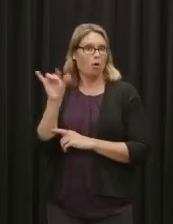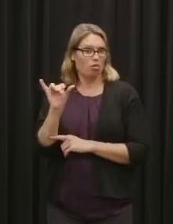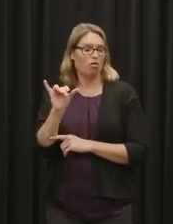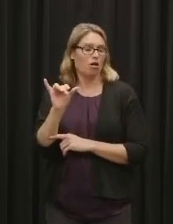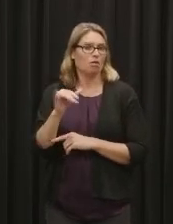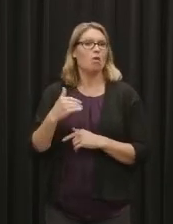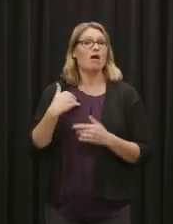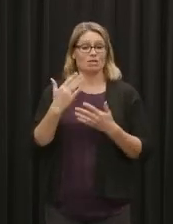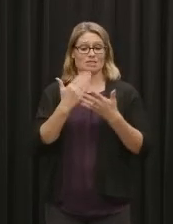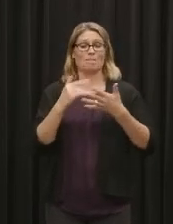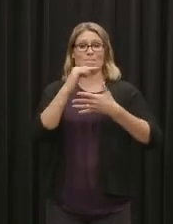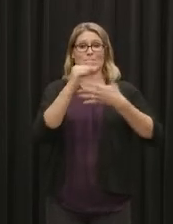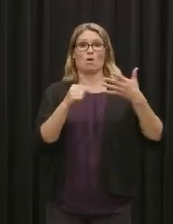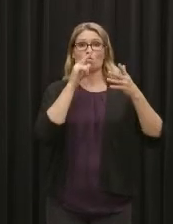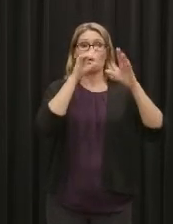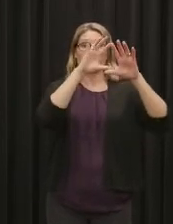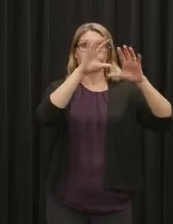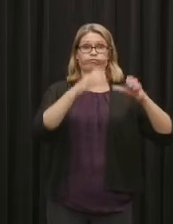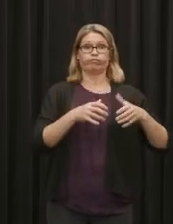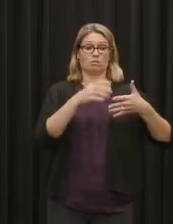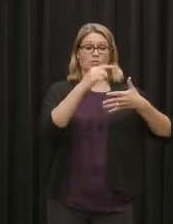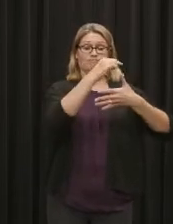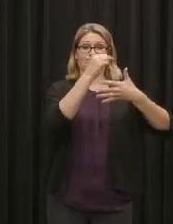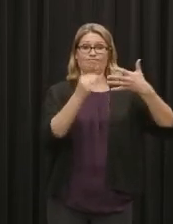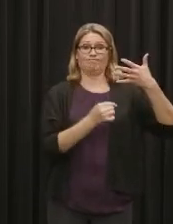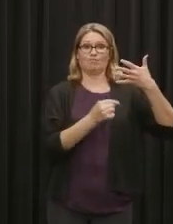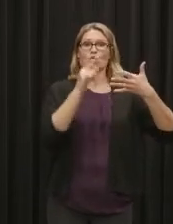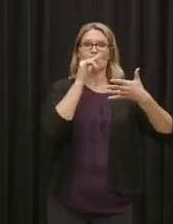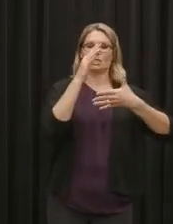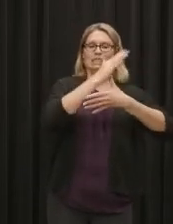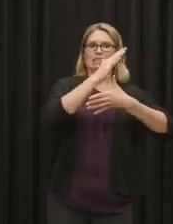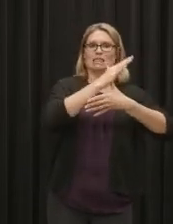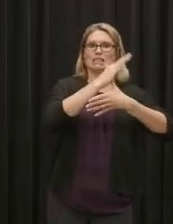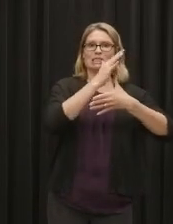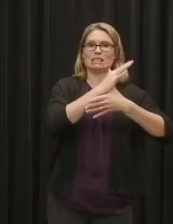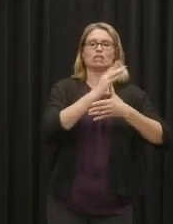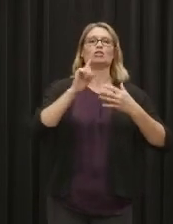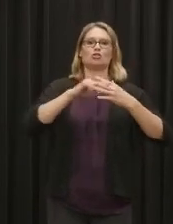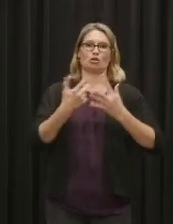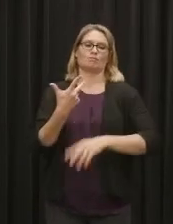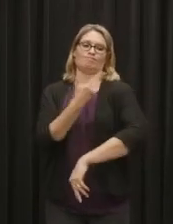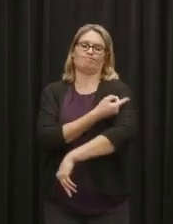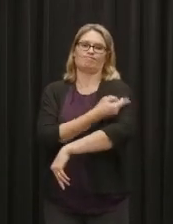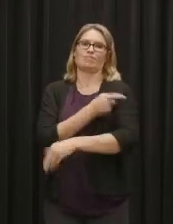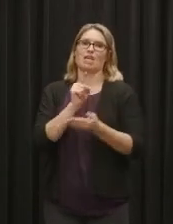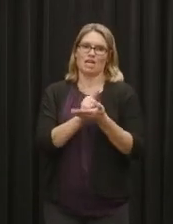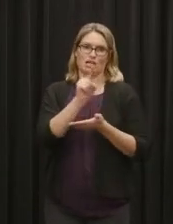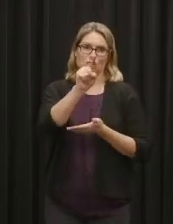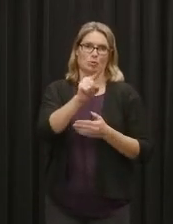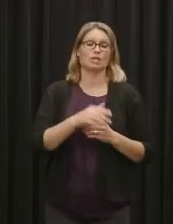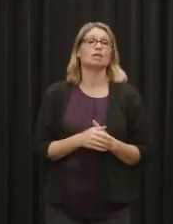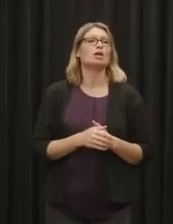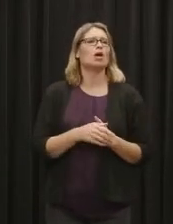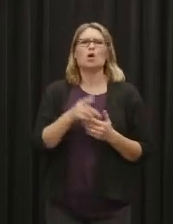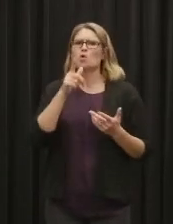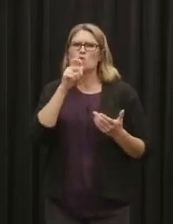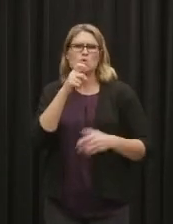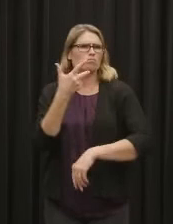There are priority groups who will receive this first round of vaccine next week. These groups